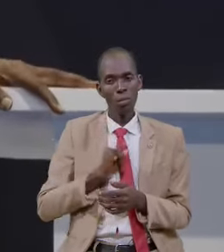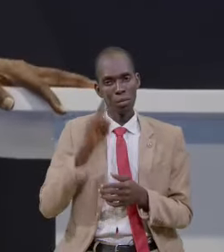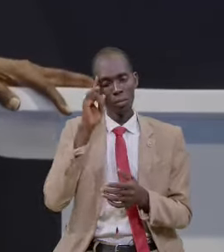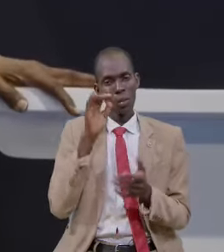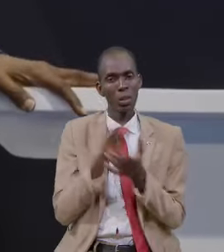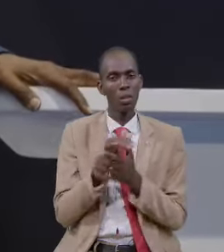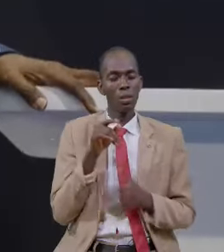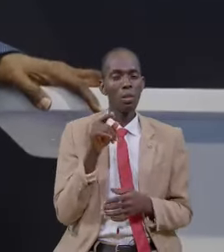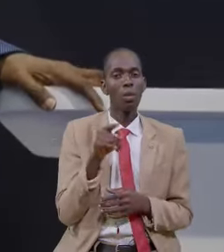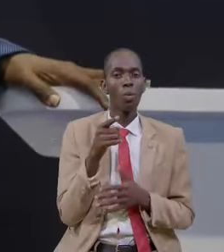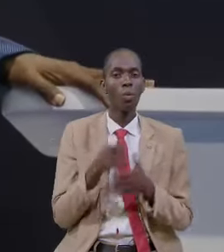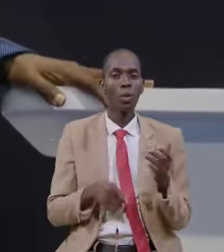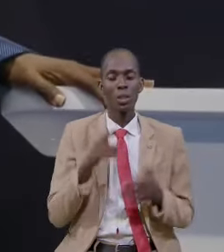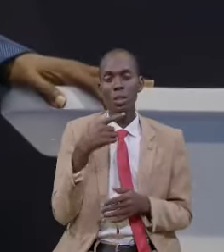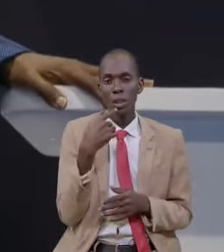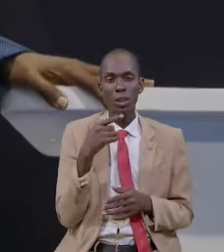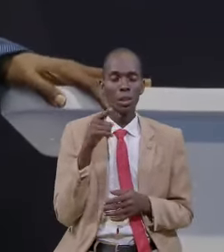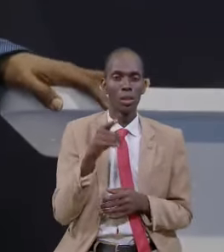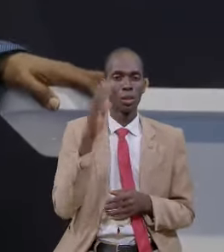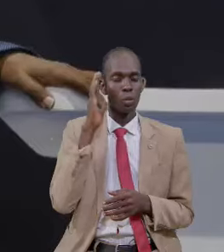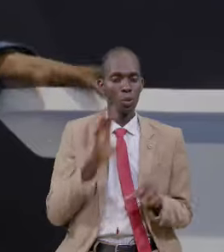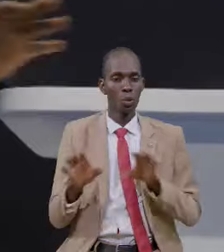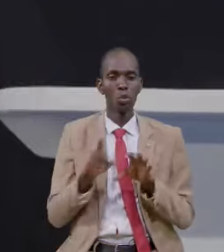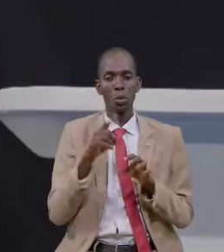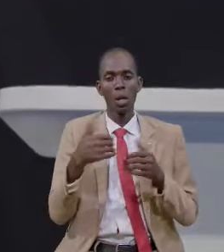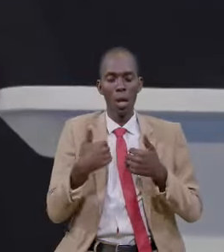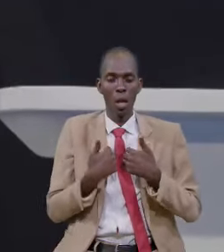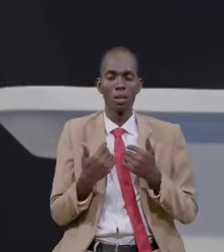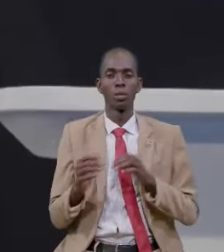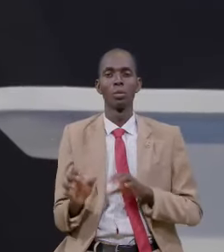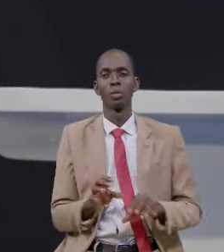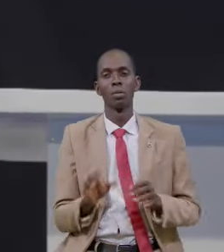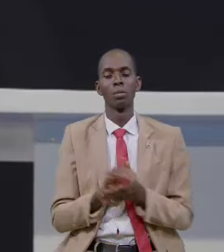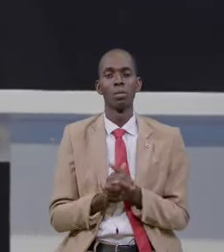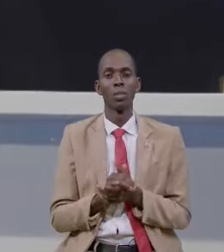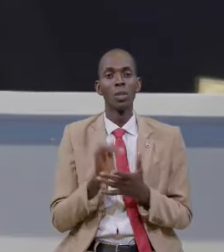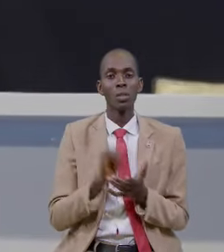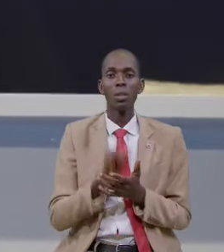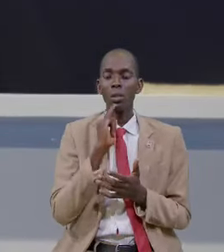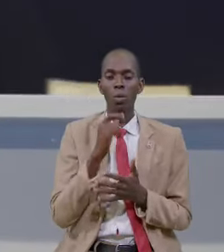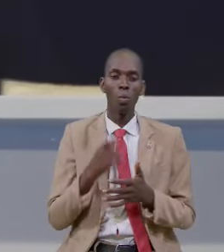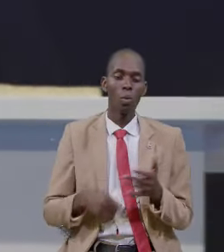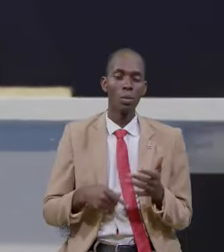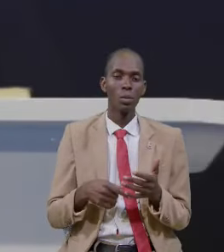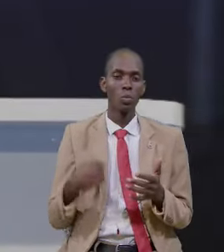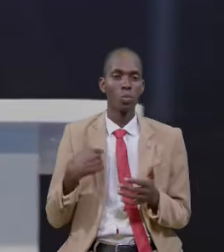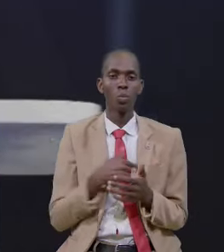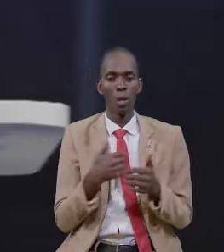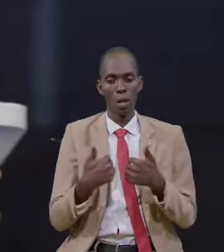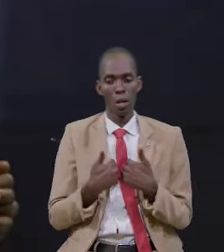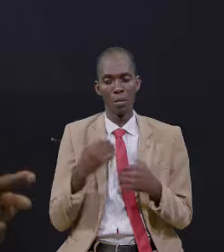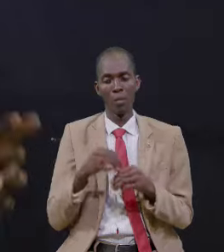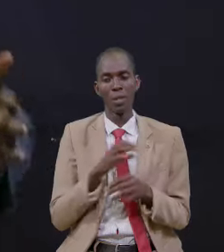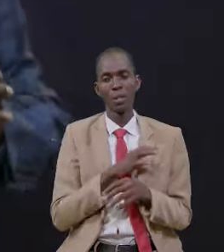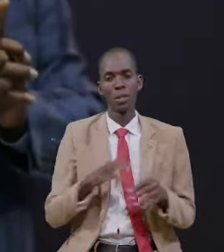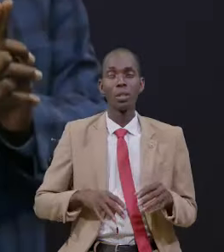he said, he will do. He has done. And that's what we have in Christ. He says, I will come and